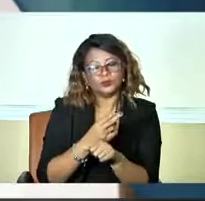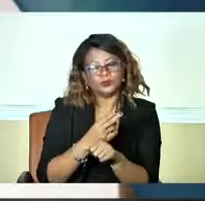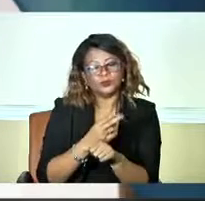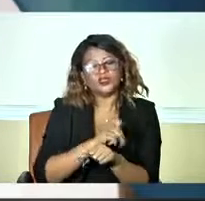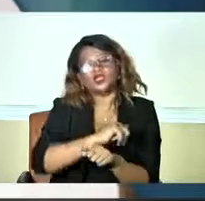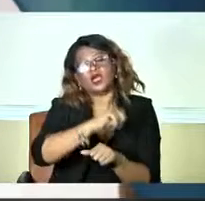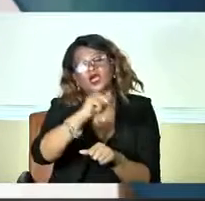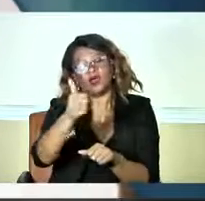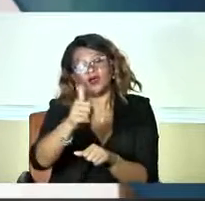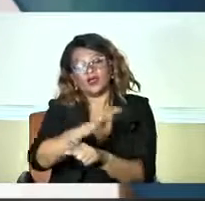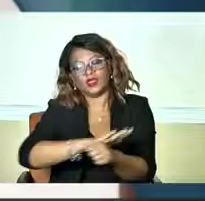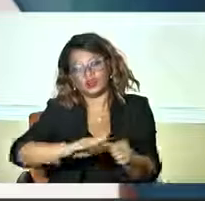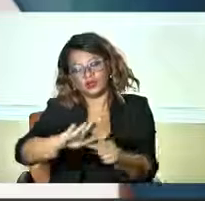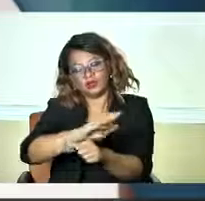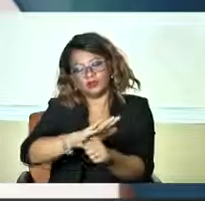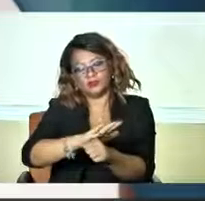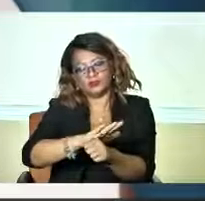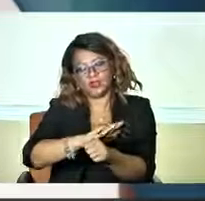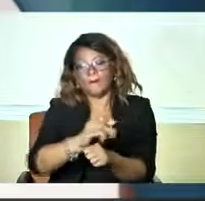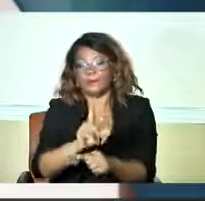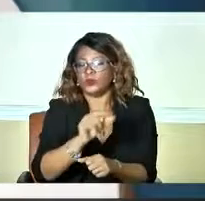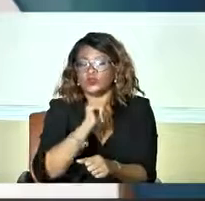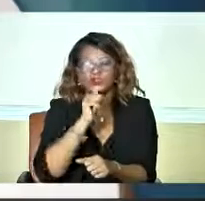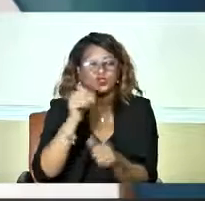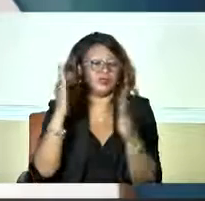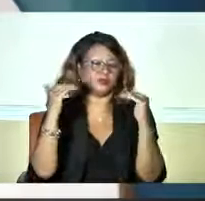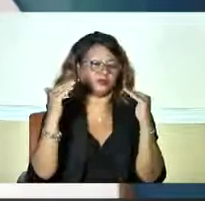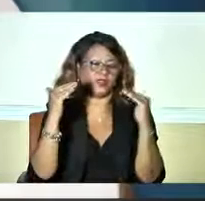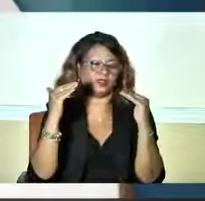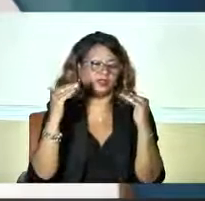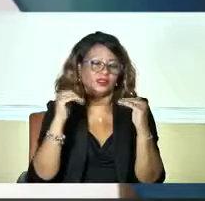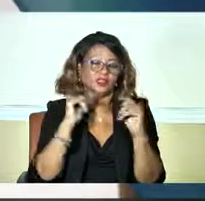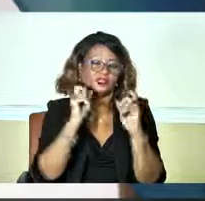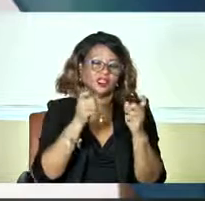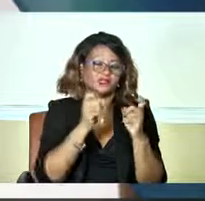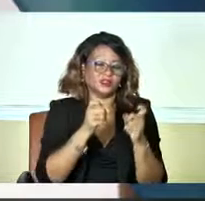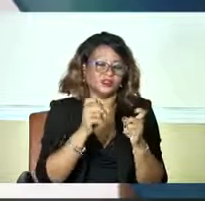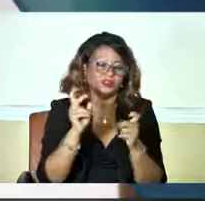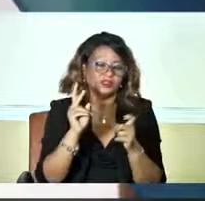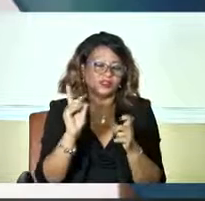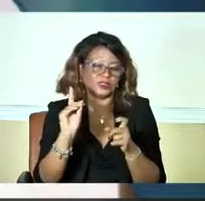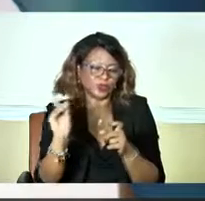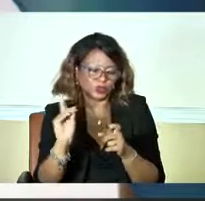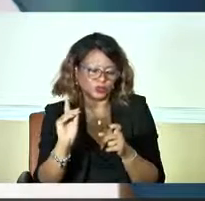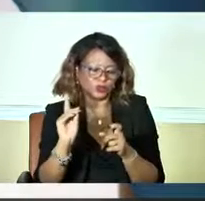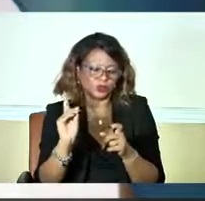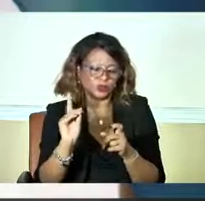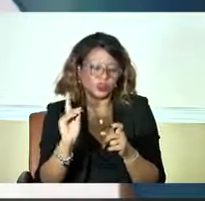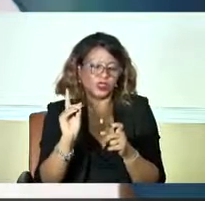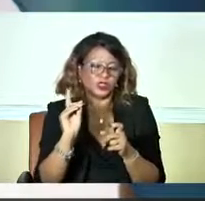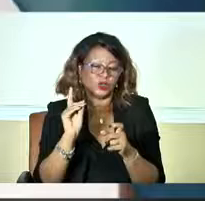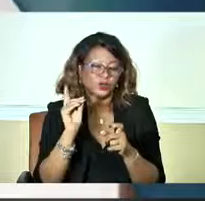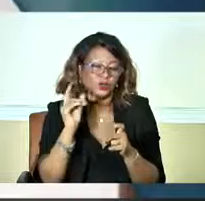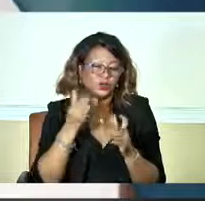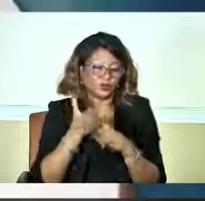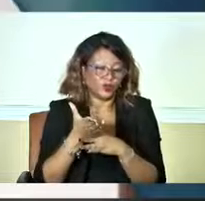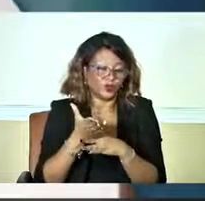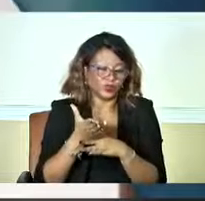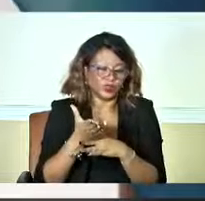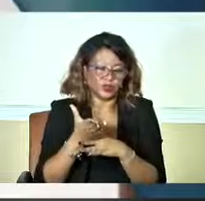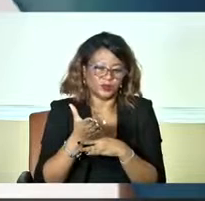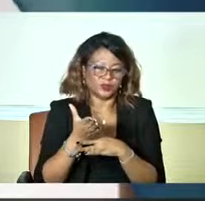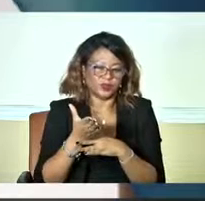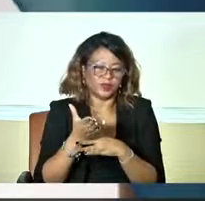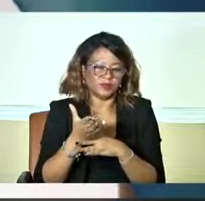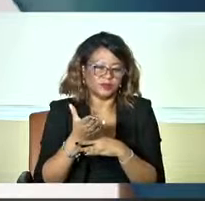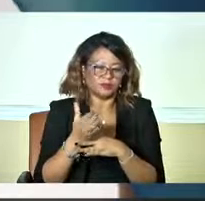other location. But we do not expect that, given the digital transformation that we are going through, that there's going to